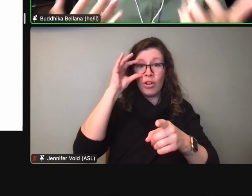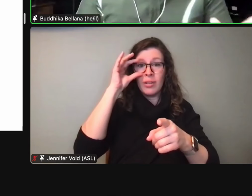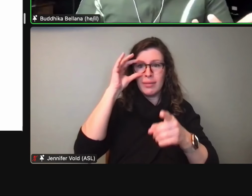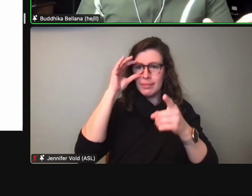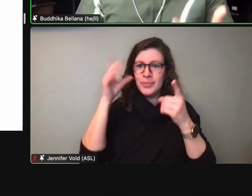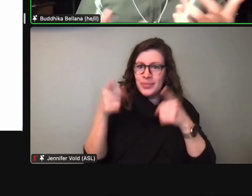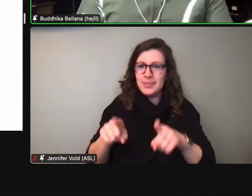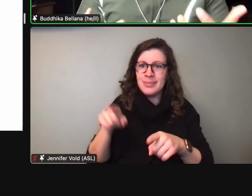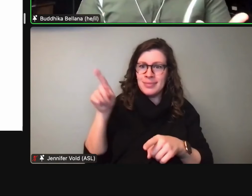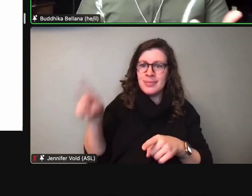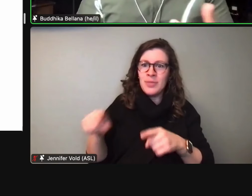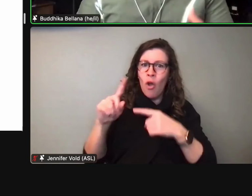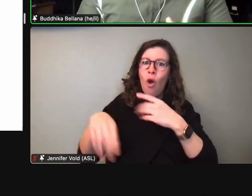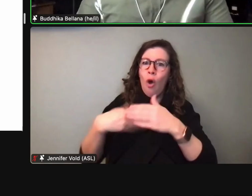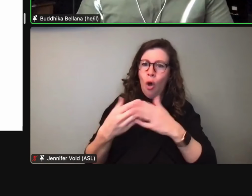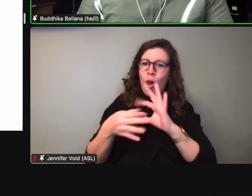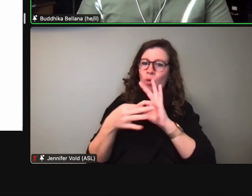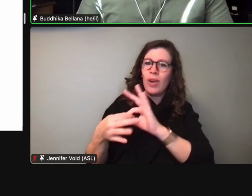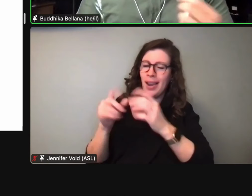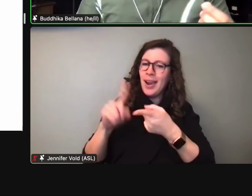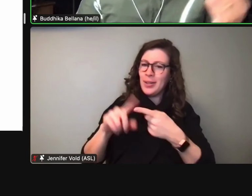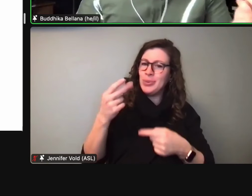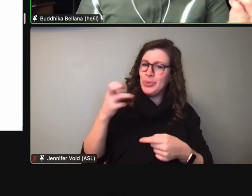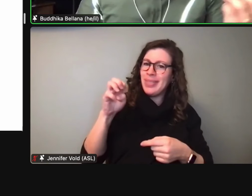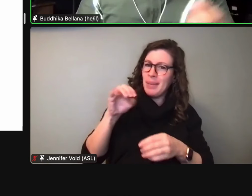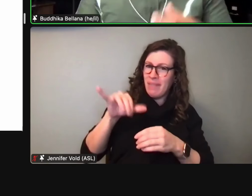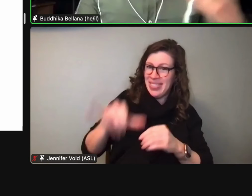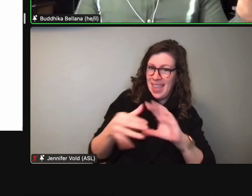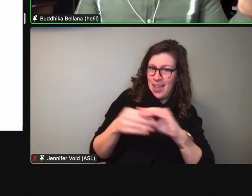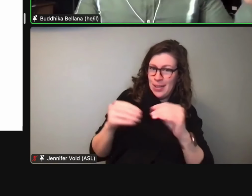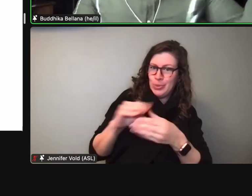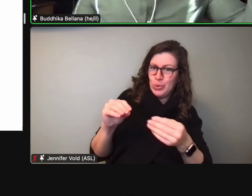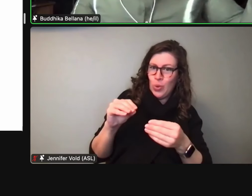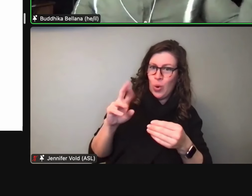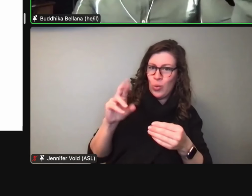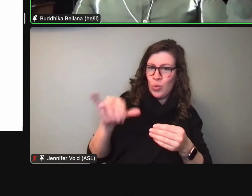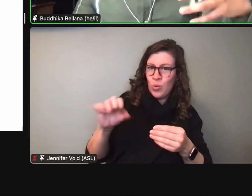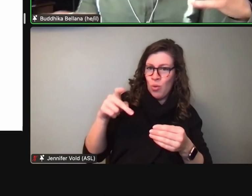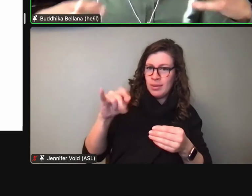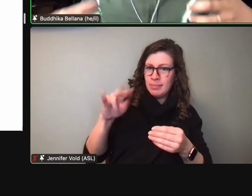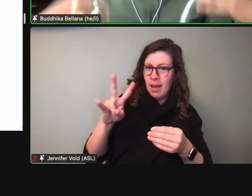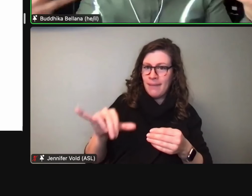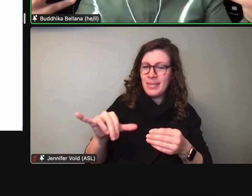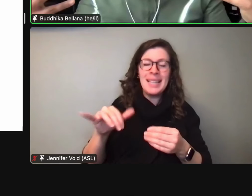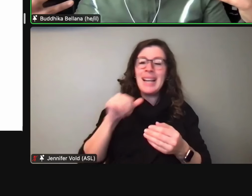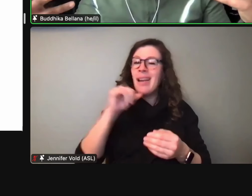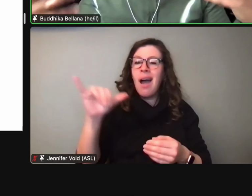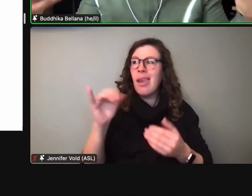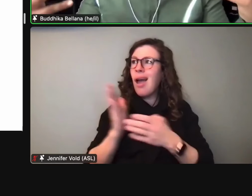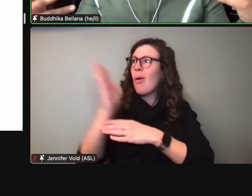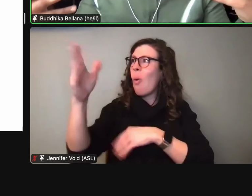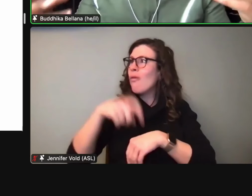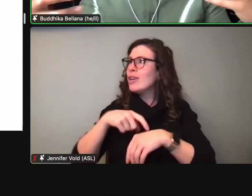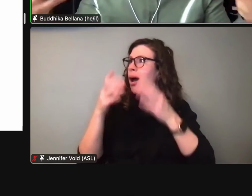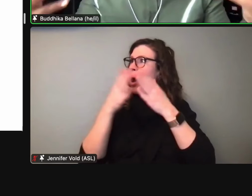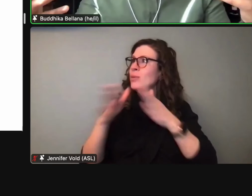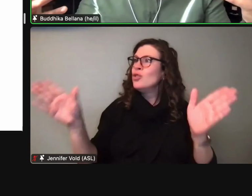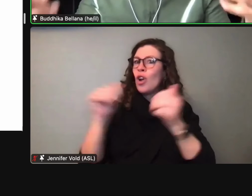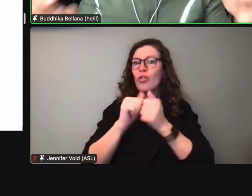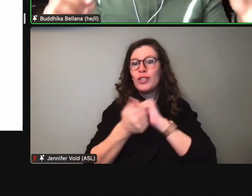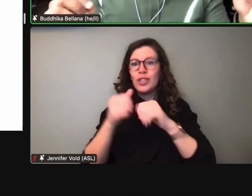described, related to the themes of the story. And it's not that just like over time there's some kind of general change in the words that